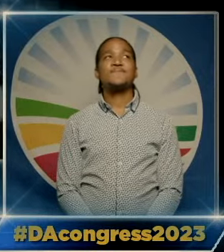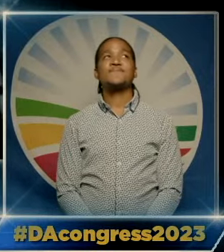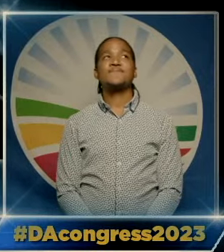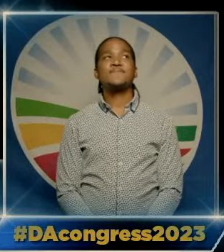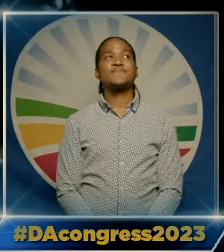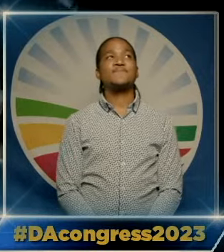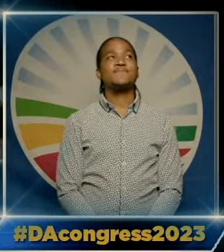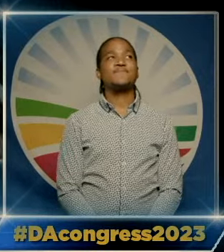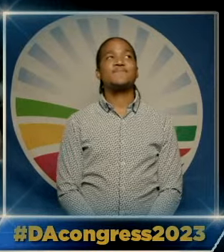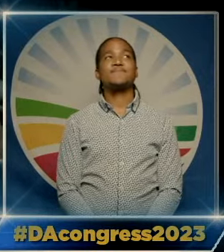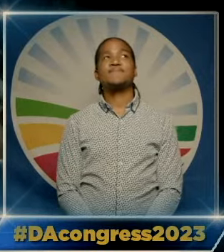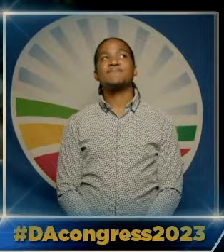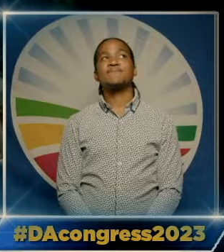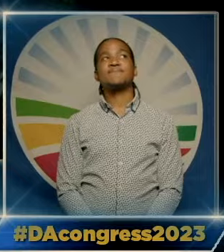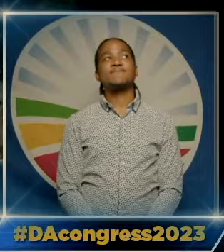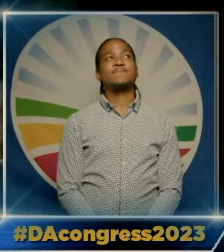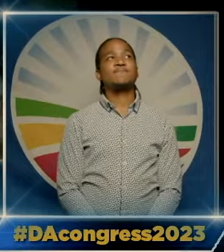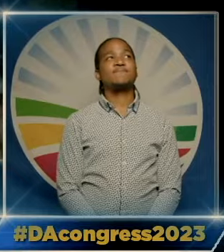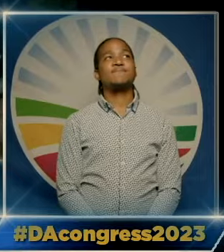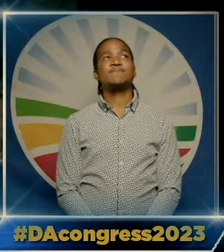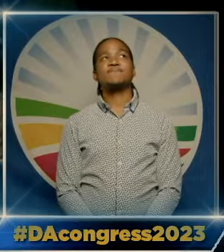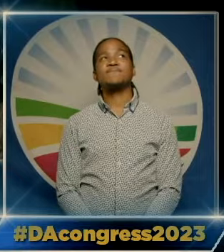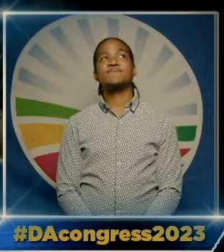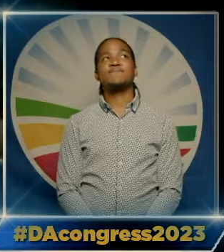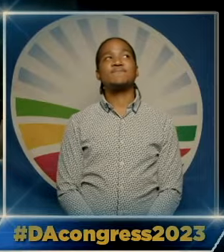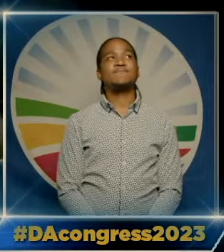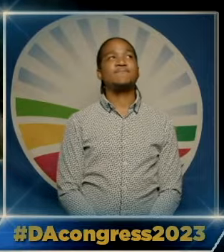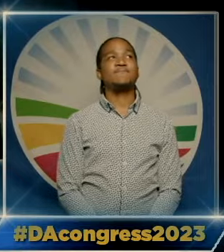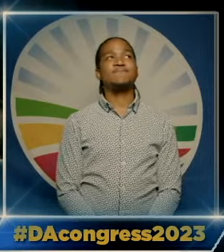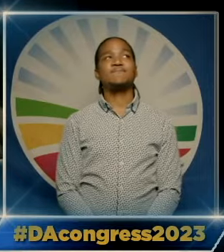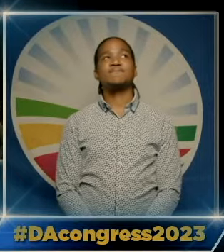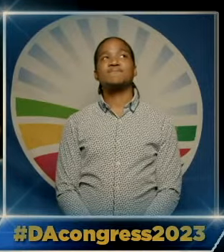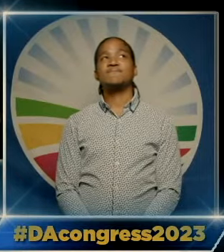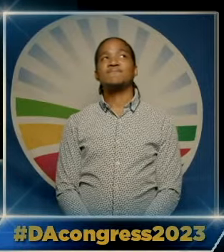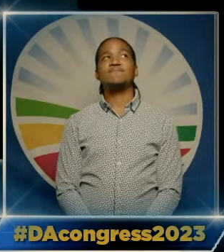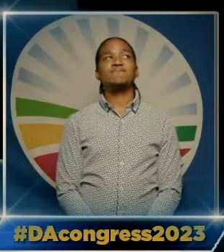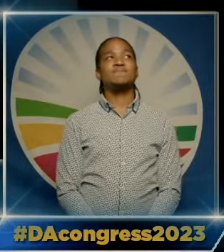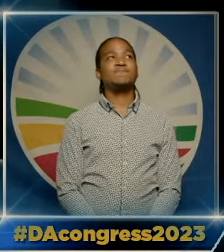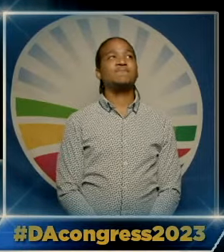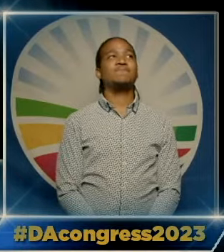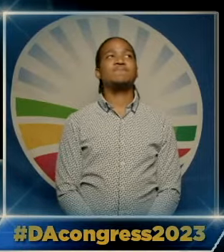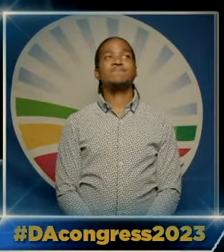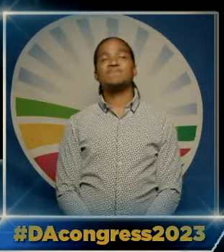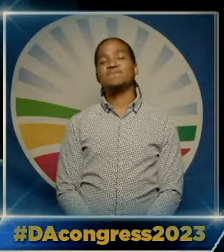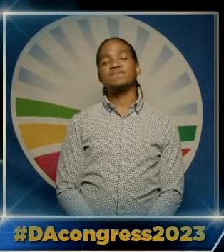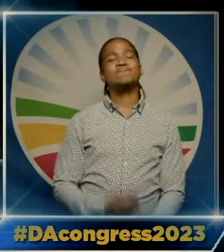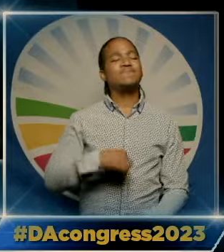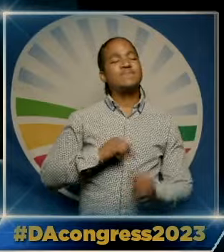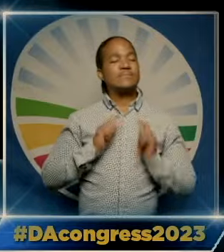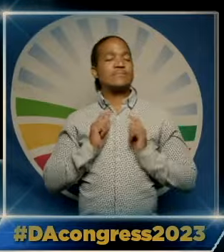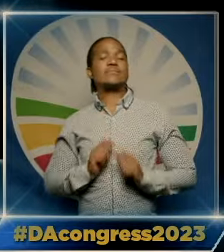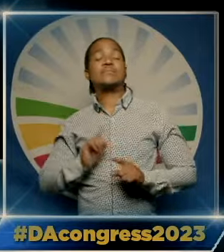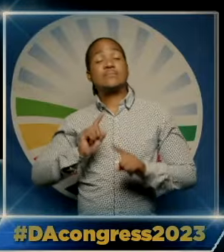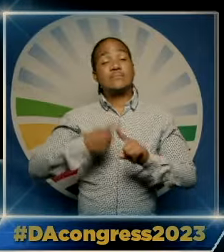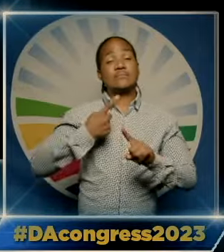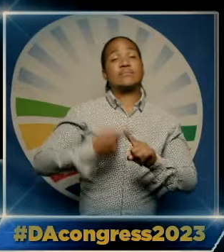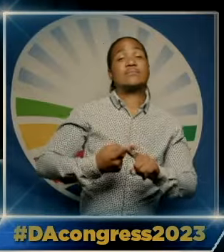need to lead with love, peace and unity. We tired of attending eulogies. So many aso praat die, doen het hier. We're tired of